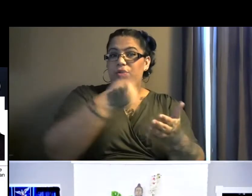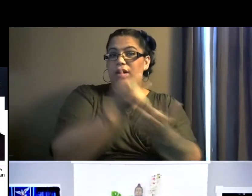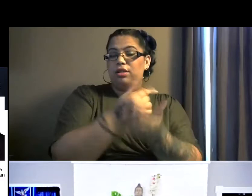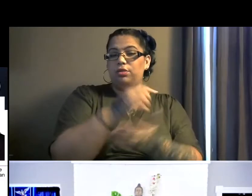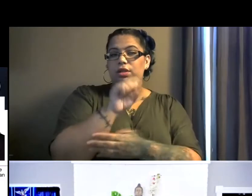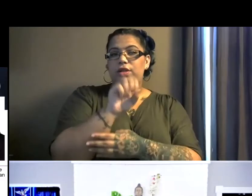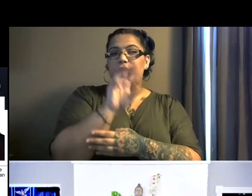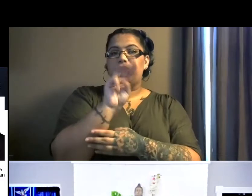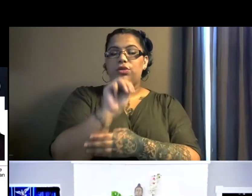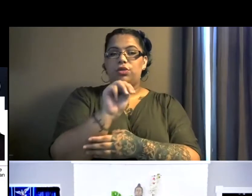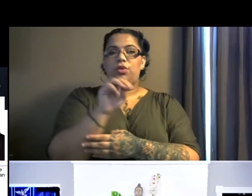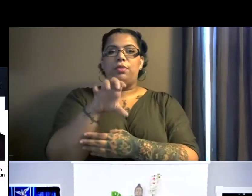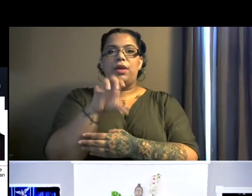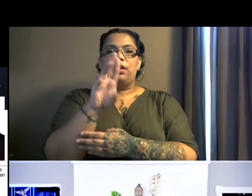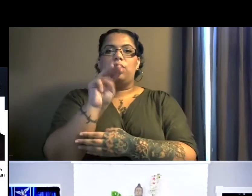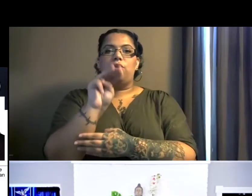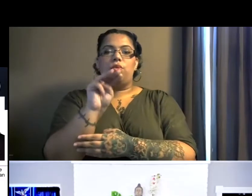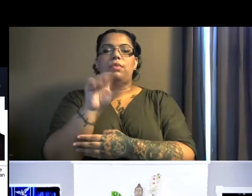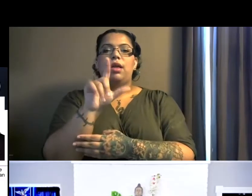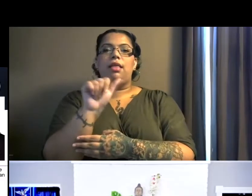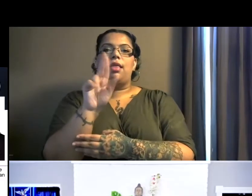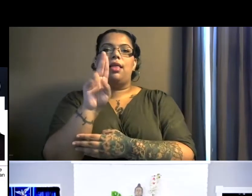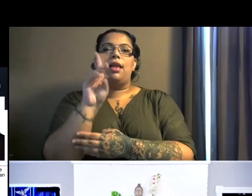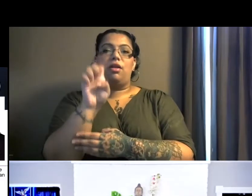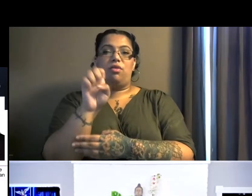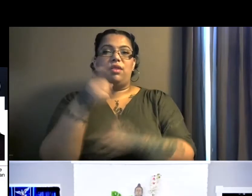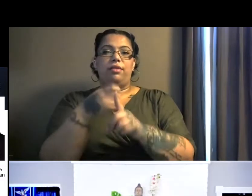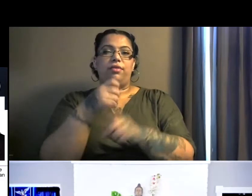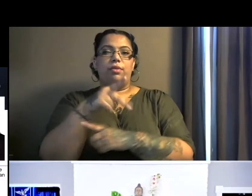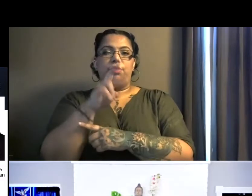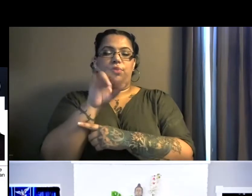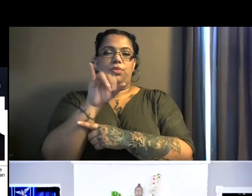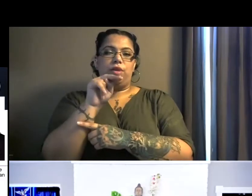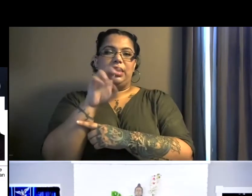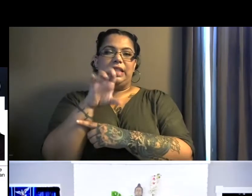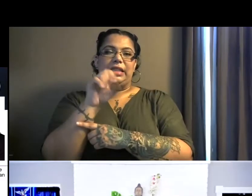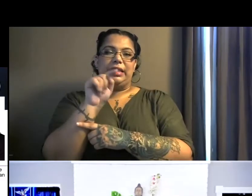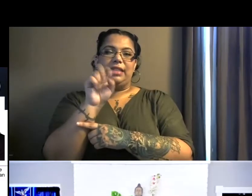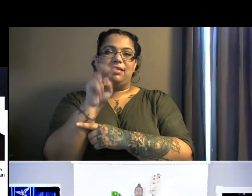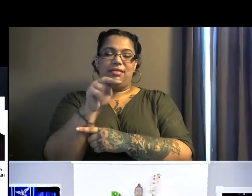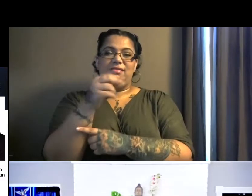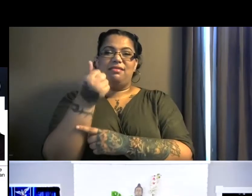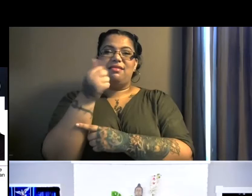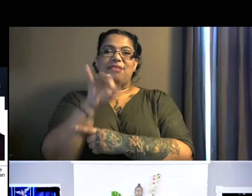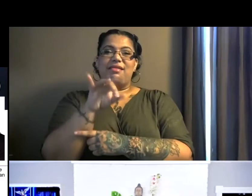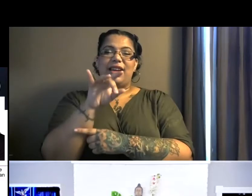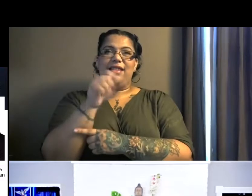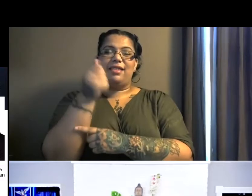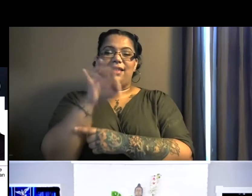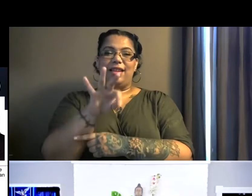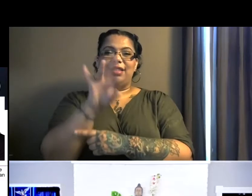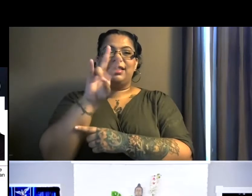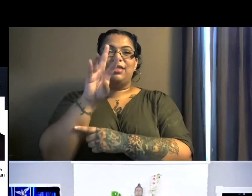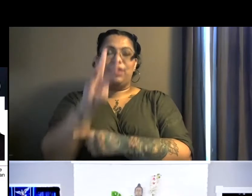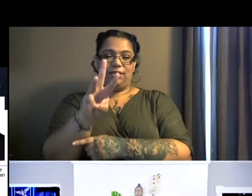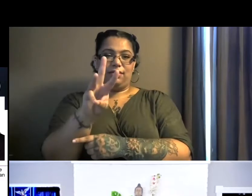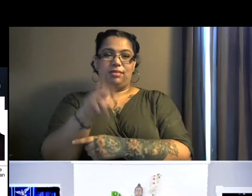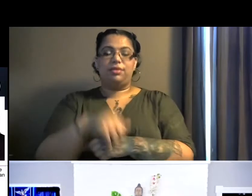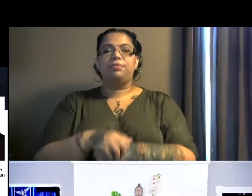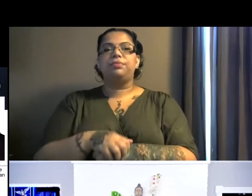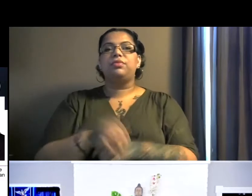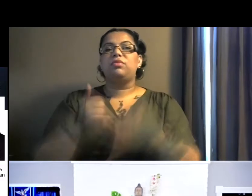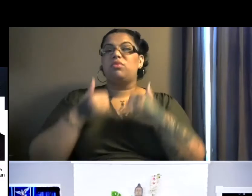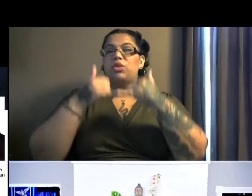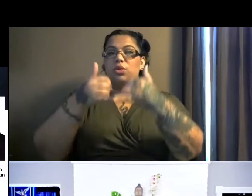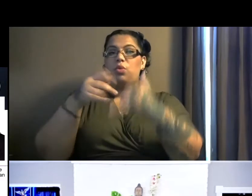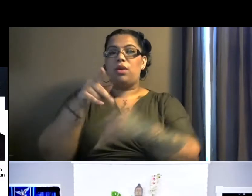laude from Princeton in 76. She was awarded the Pine Prize, which is